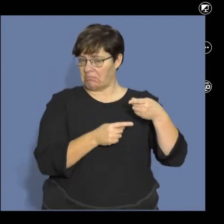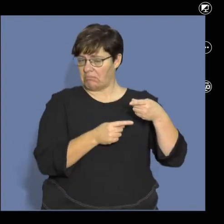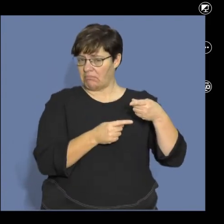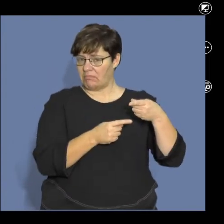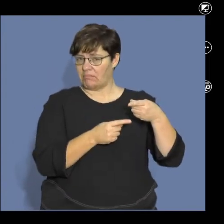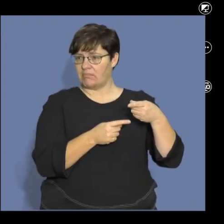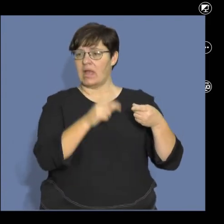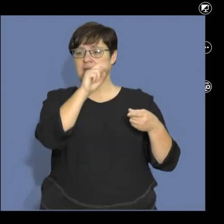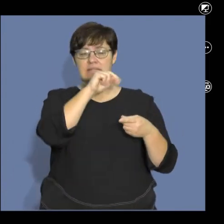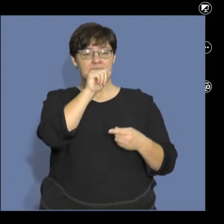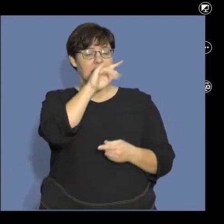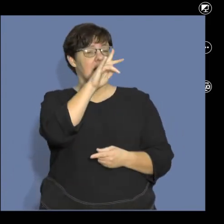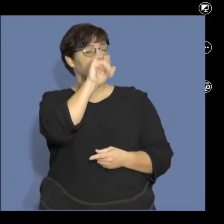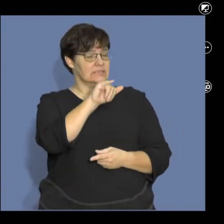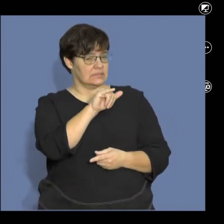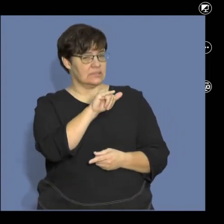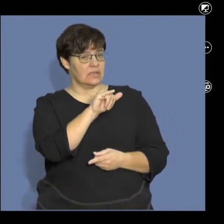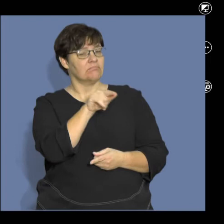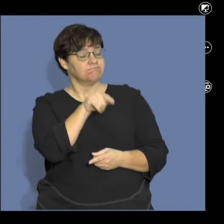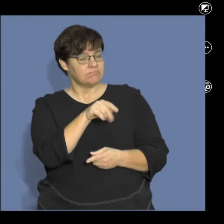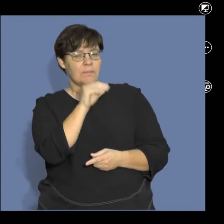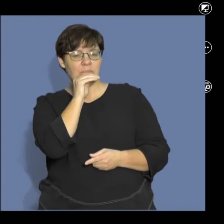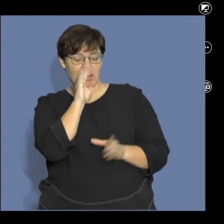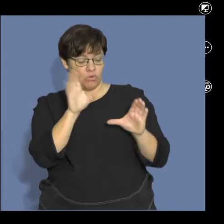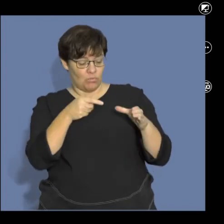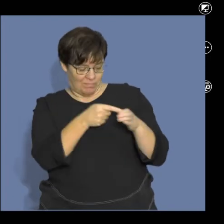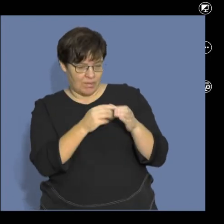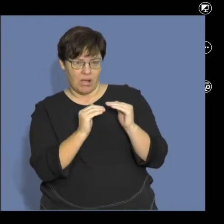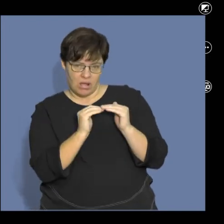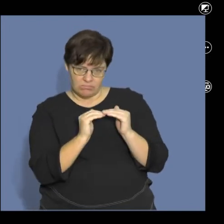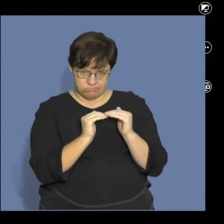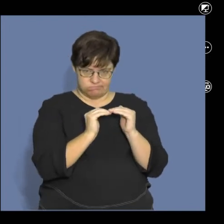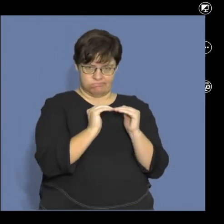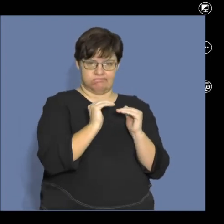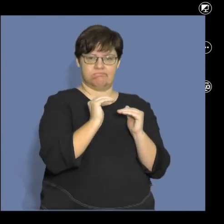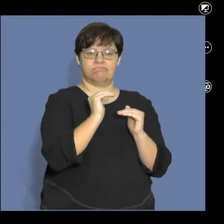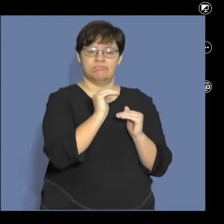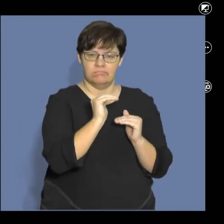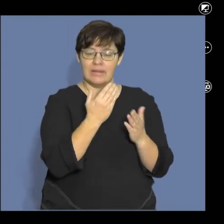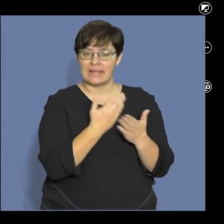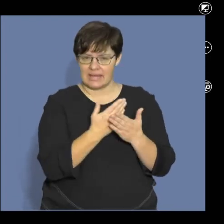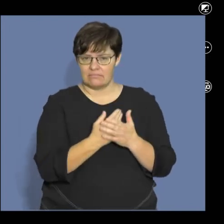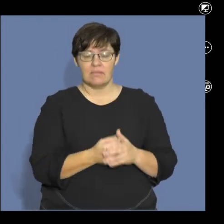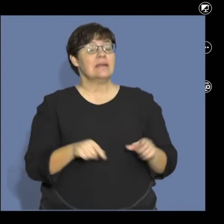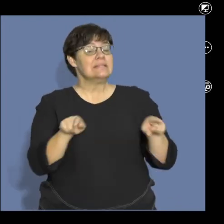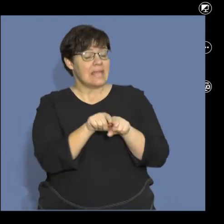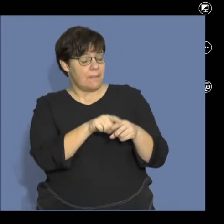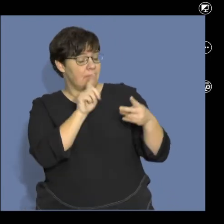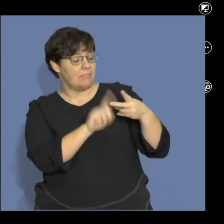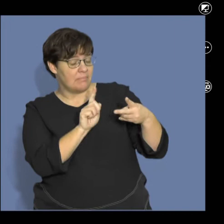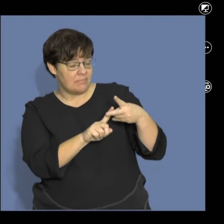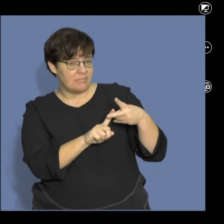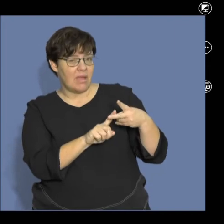natality is going to increase the size of the population. In the same way,